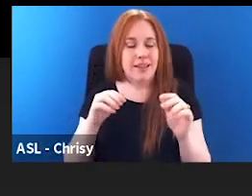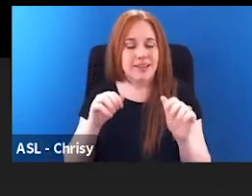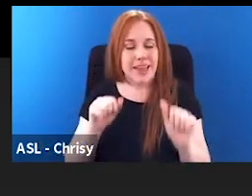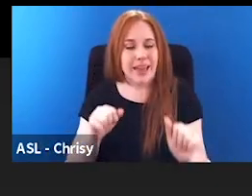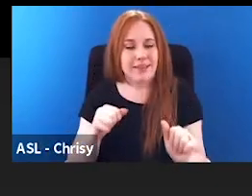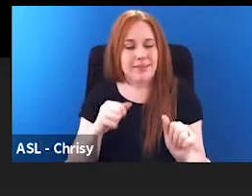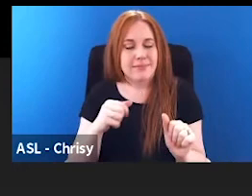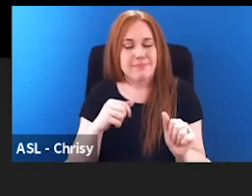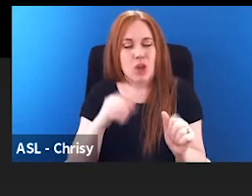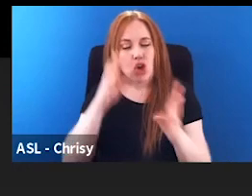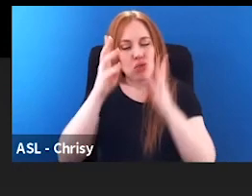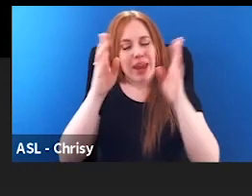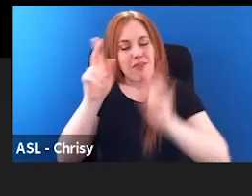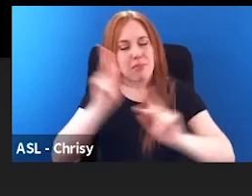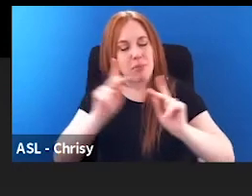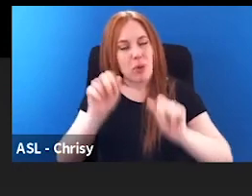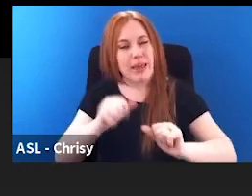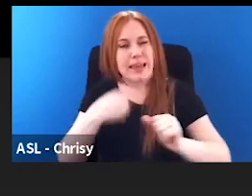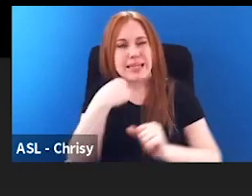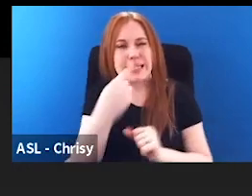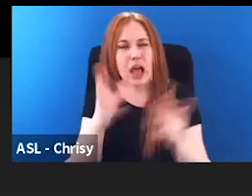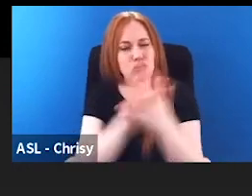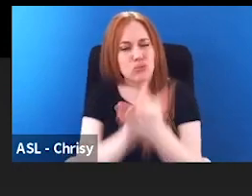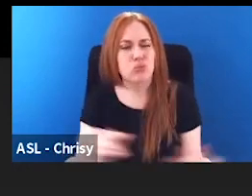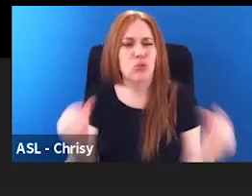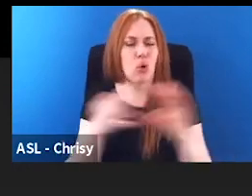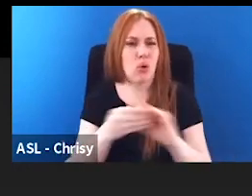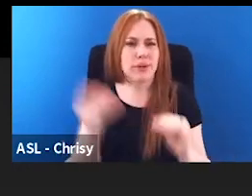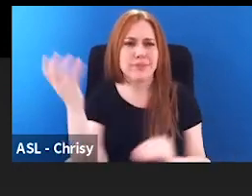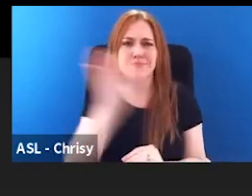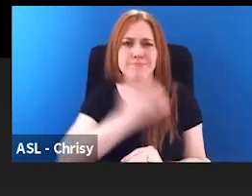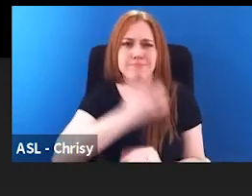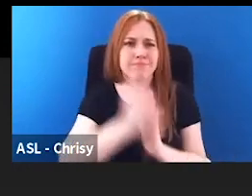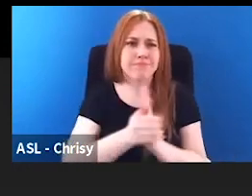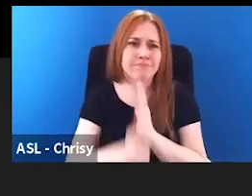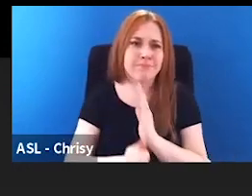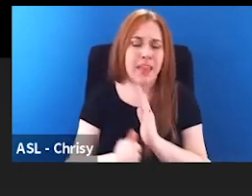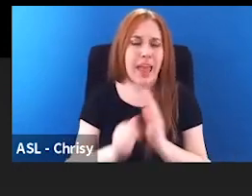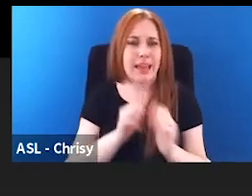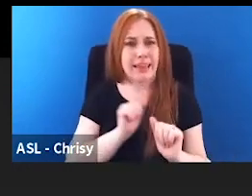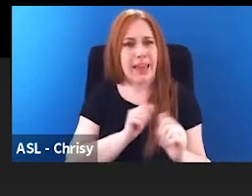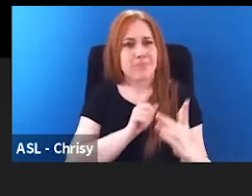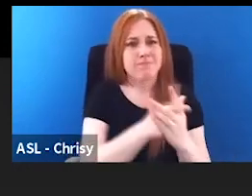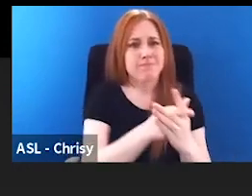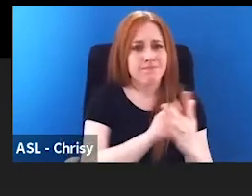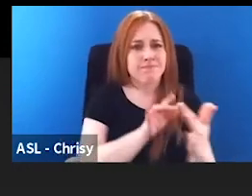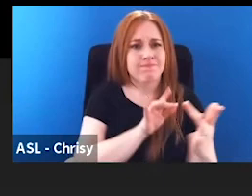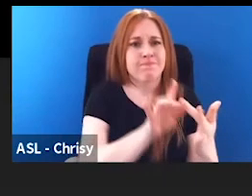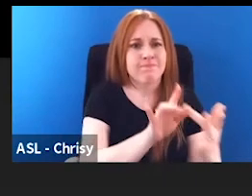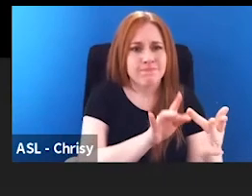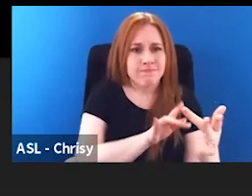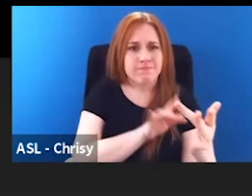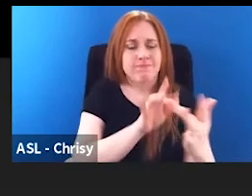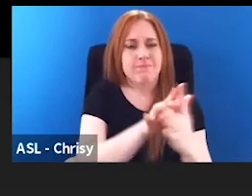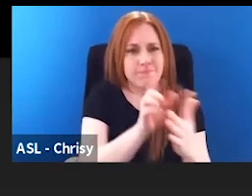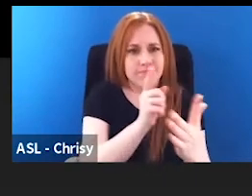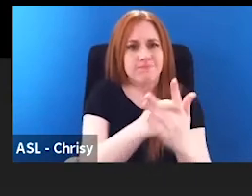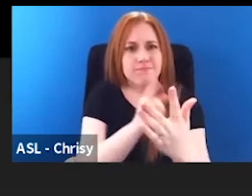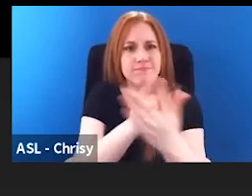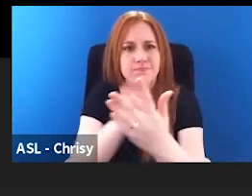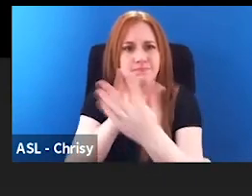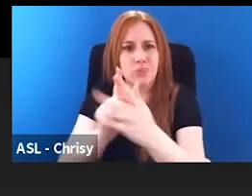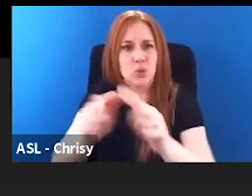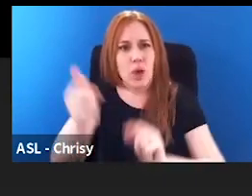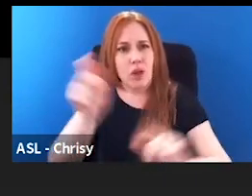no other, and they're able to reach people like no other and tell emotional stories and really kind of